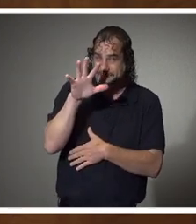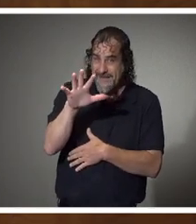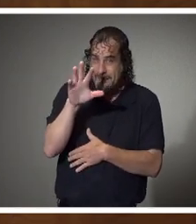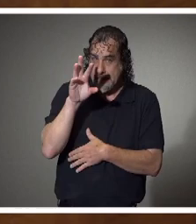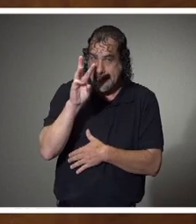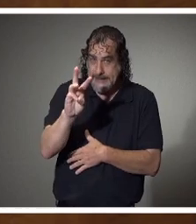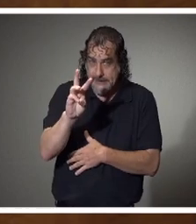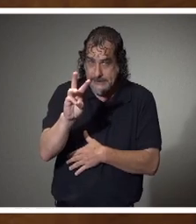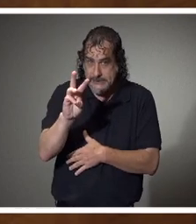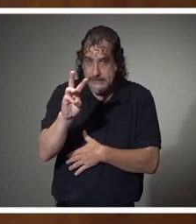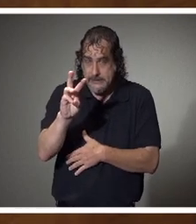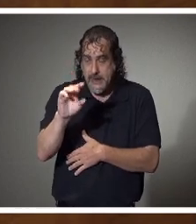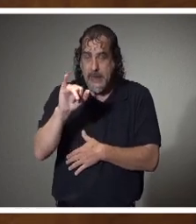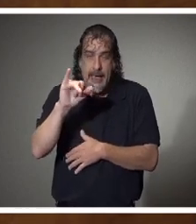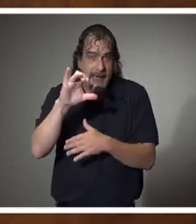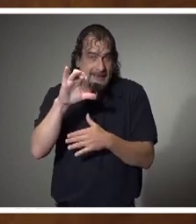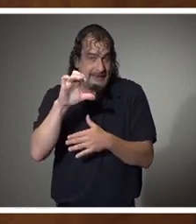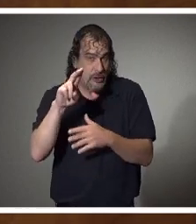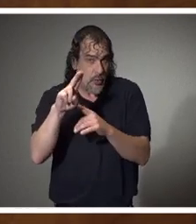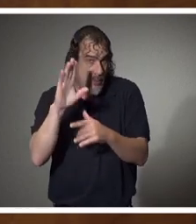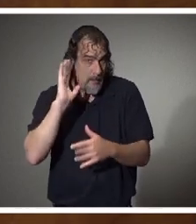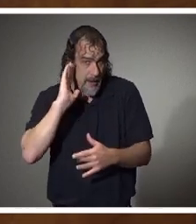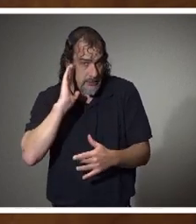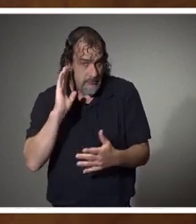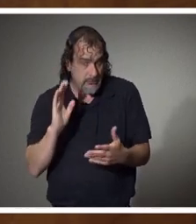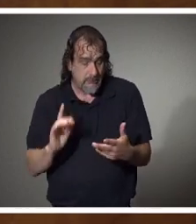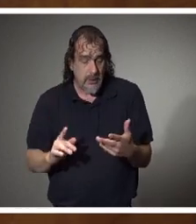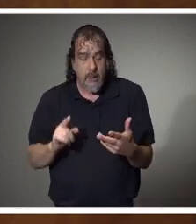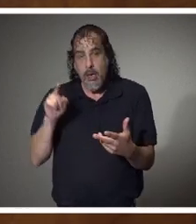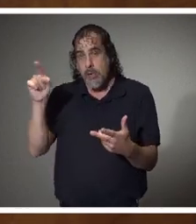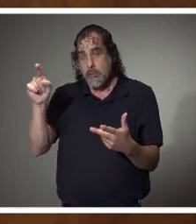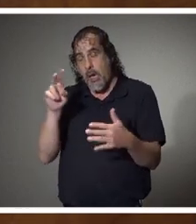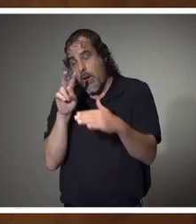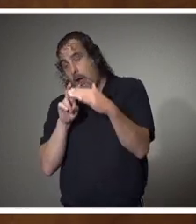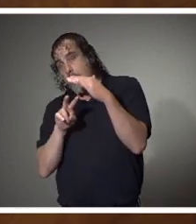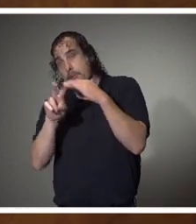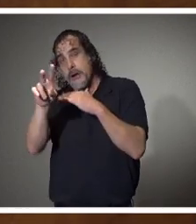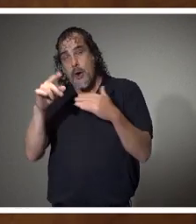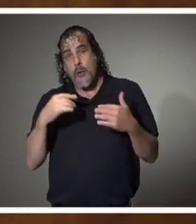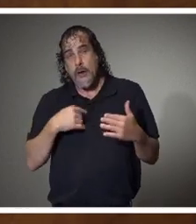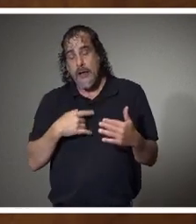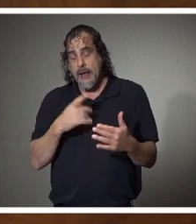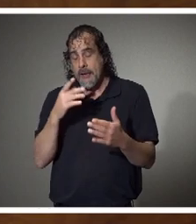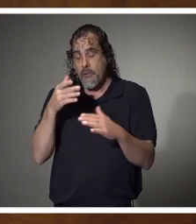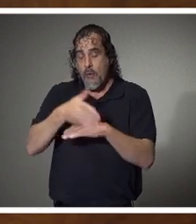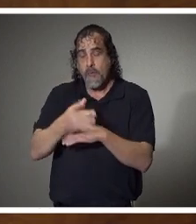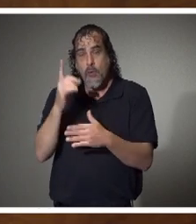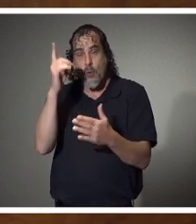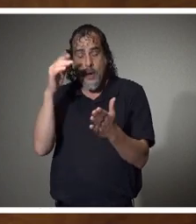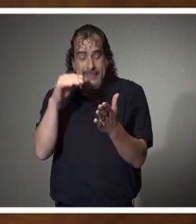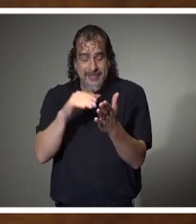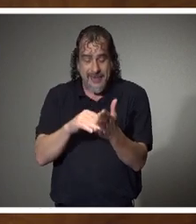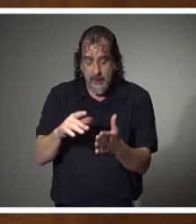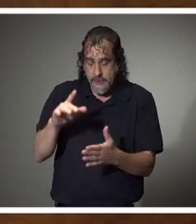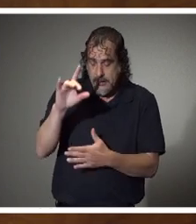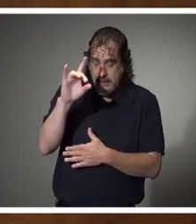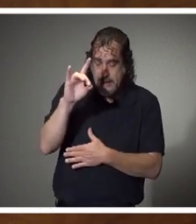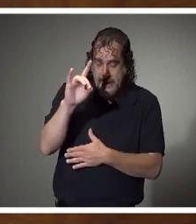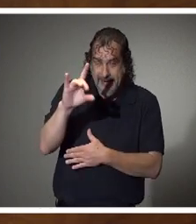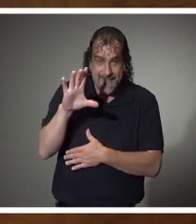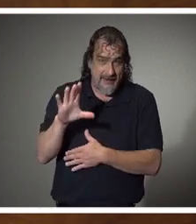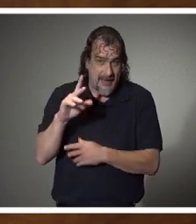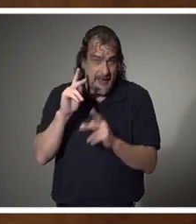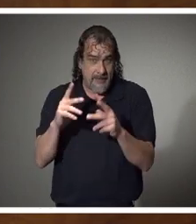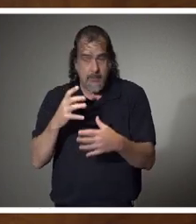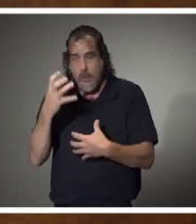1,356 in ICU beds. They predicted we would have more than 1,085 Mississippians